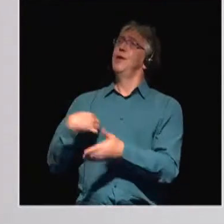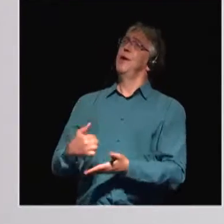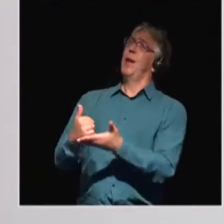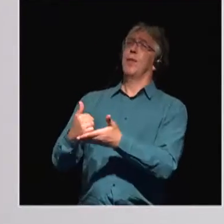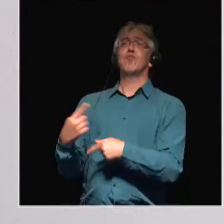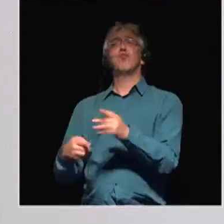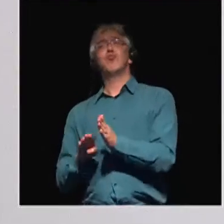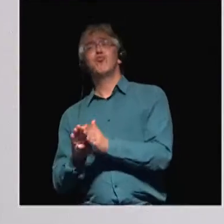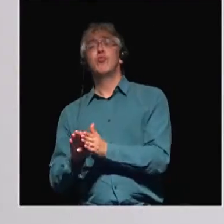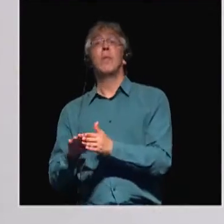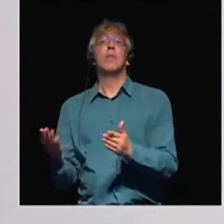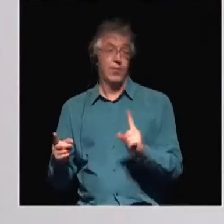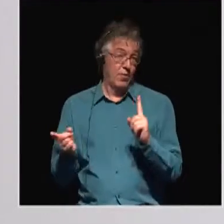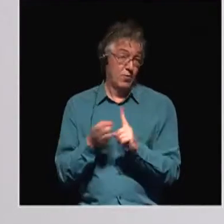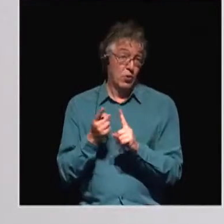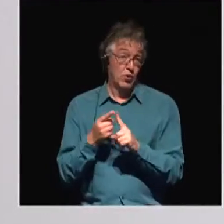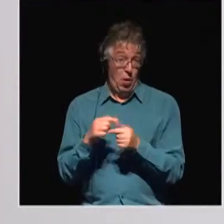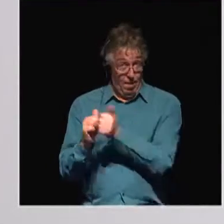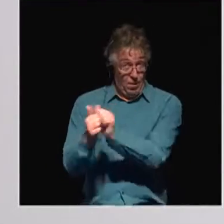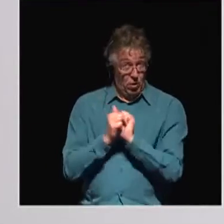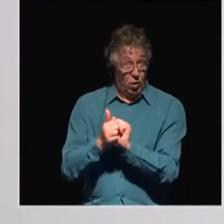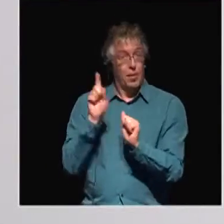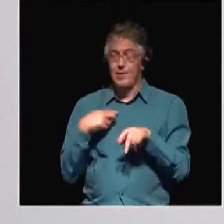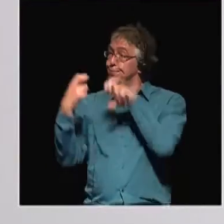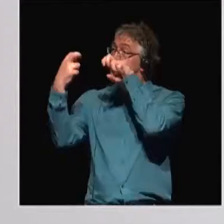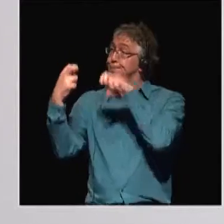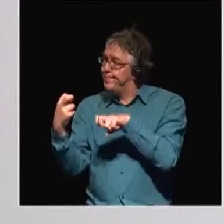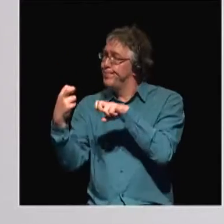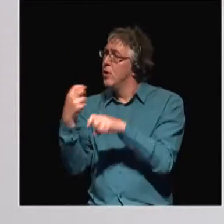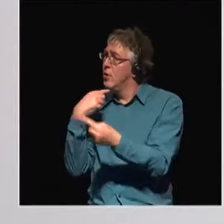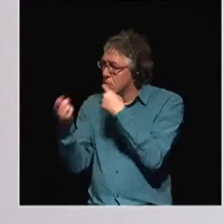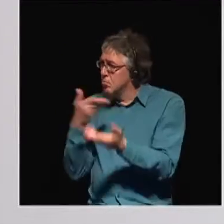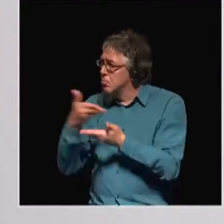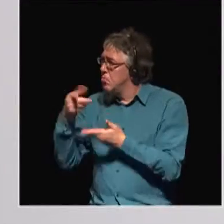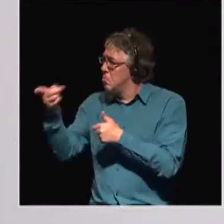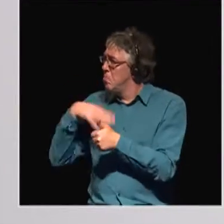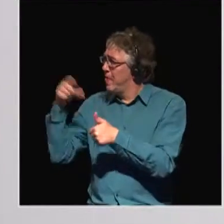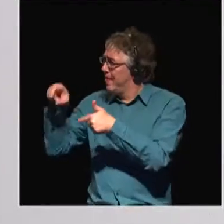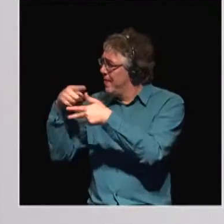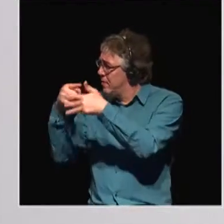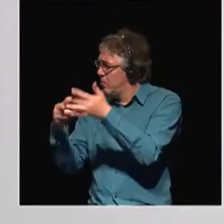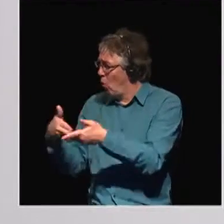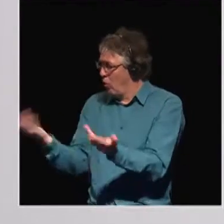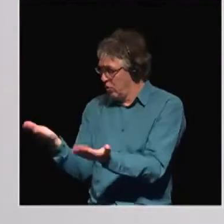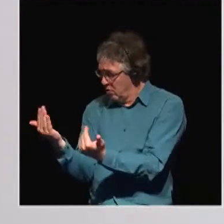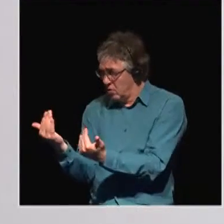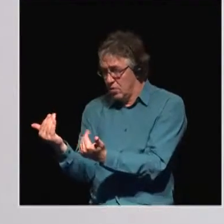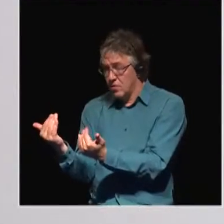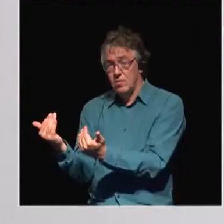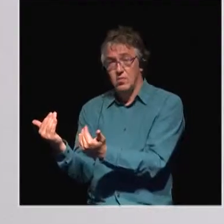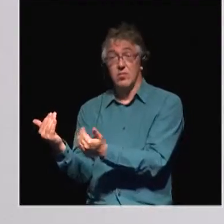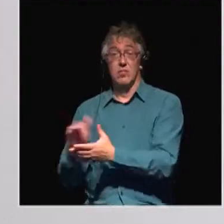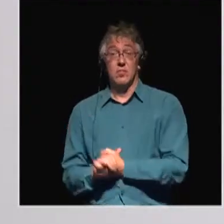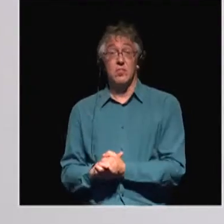to, first of all, find out what the needs are among our partners. And if there's a need in energy that arises, then the question